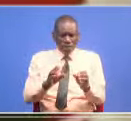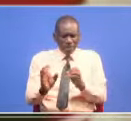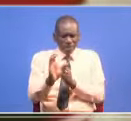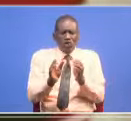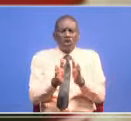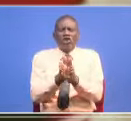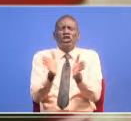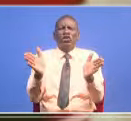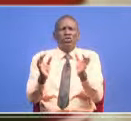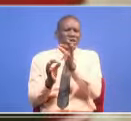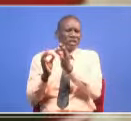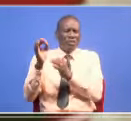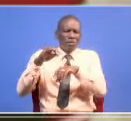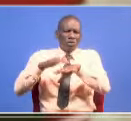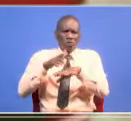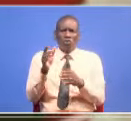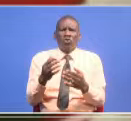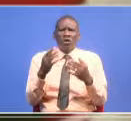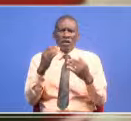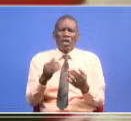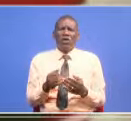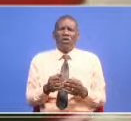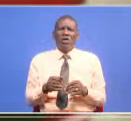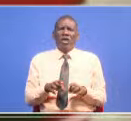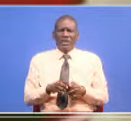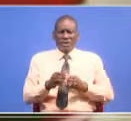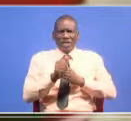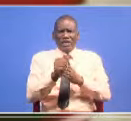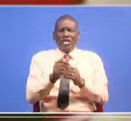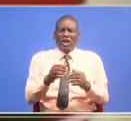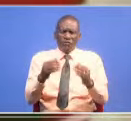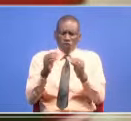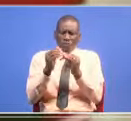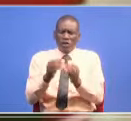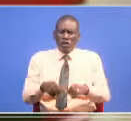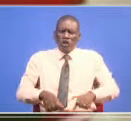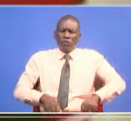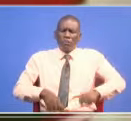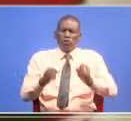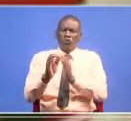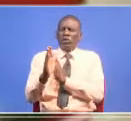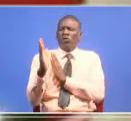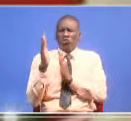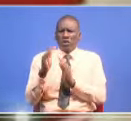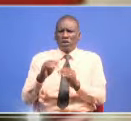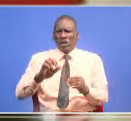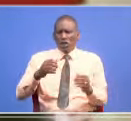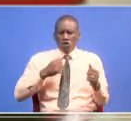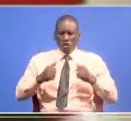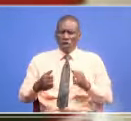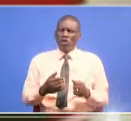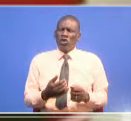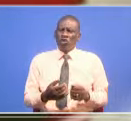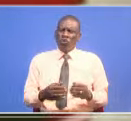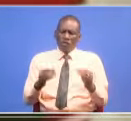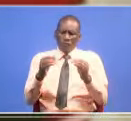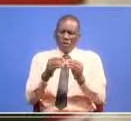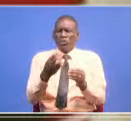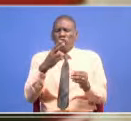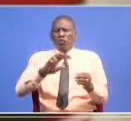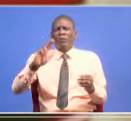large, depending, you also met the head of security, the police in Rwanda. You've met two presidential